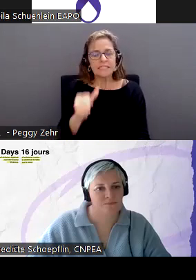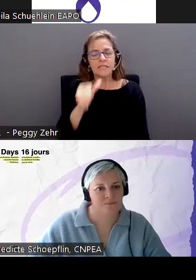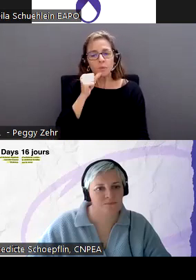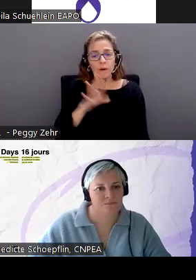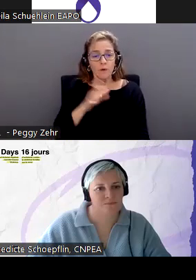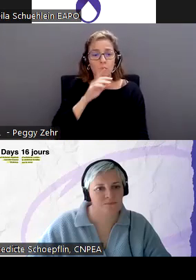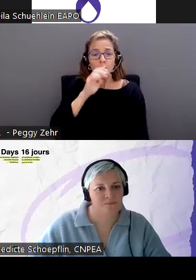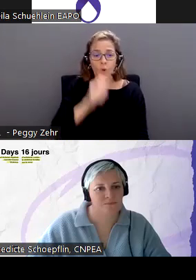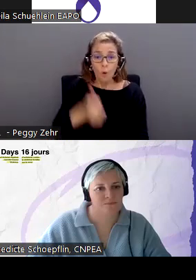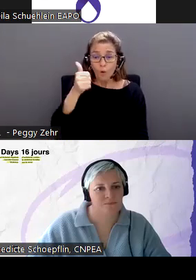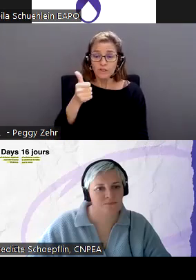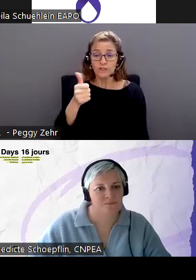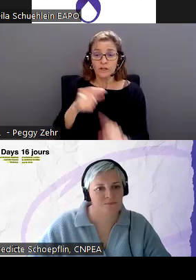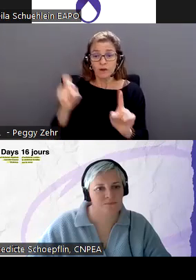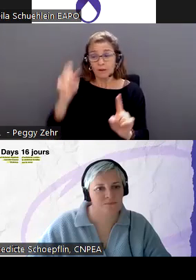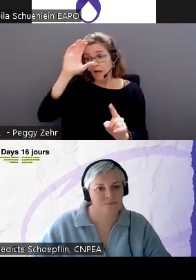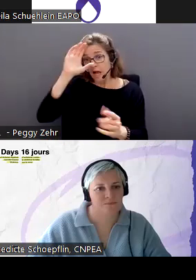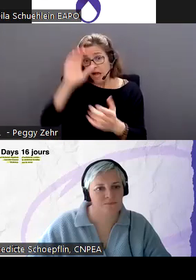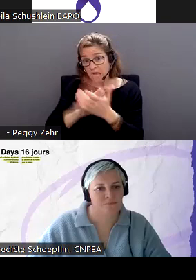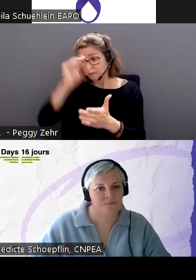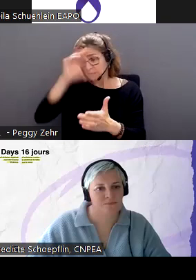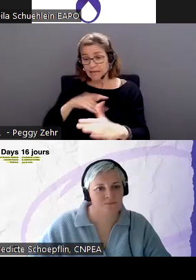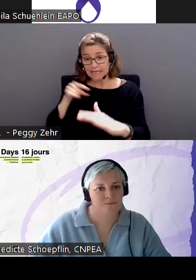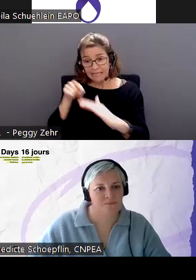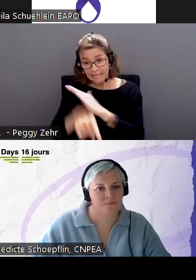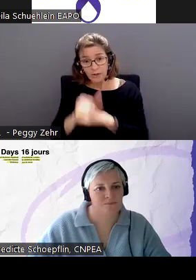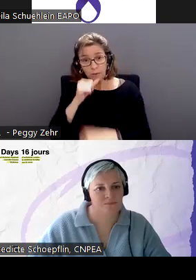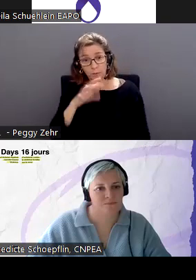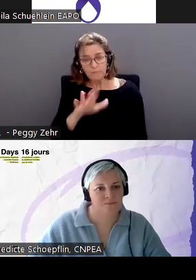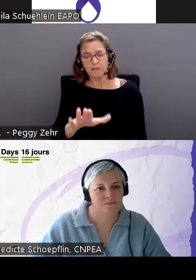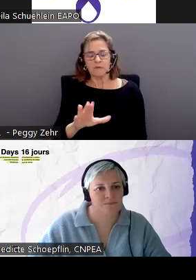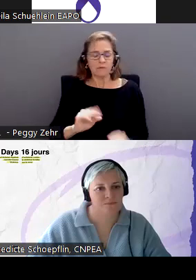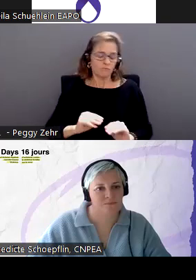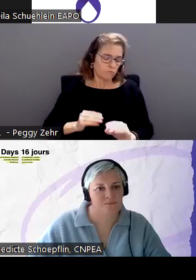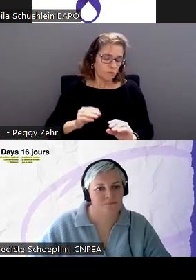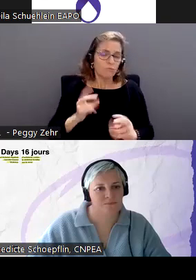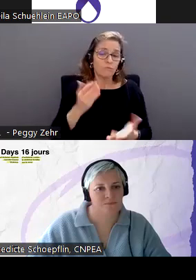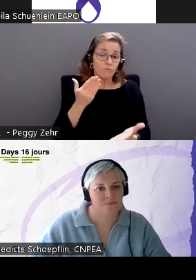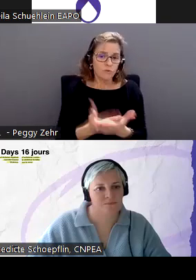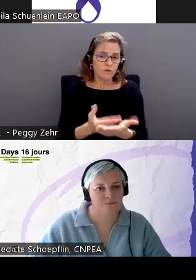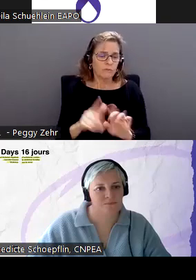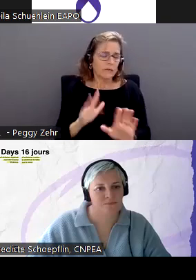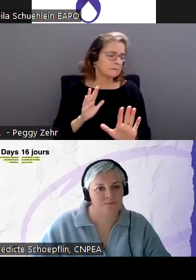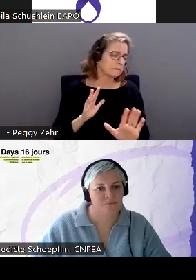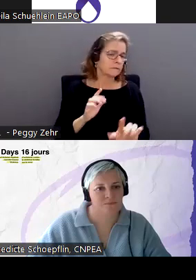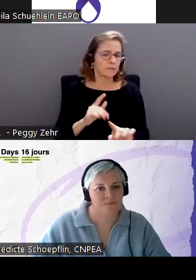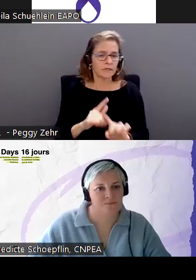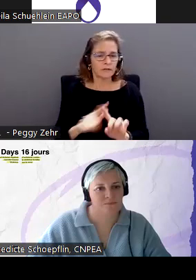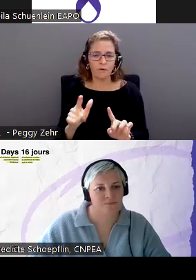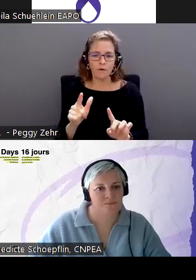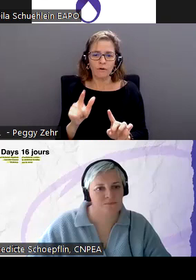of urgency as the population ages. We are seeing increases in femicides,